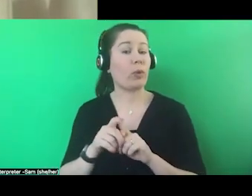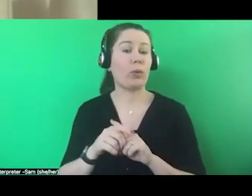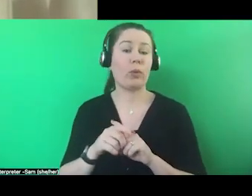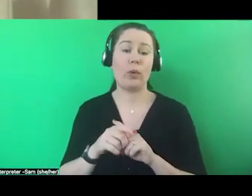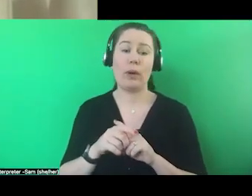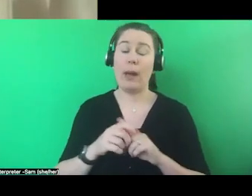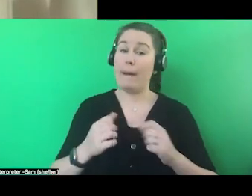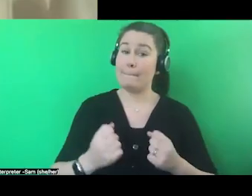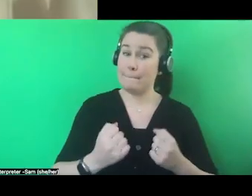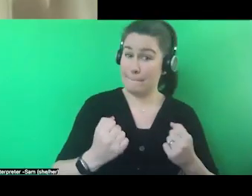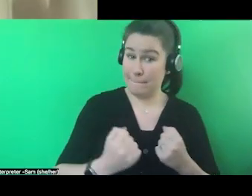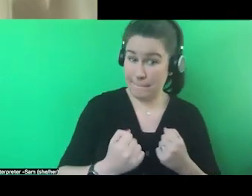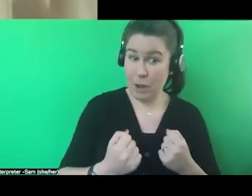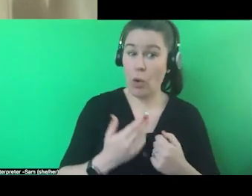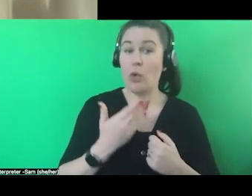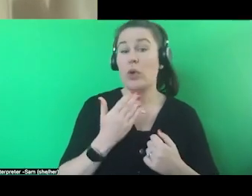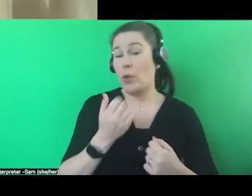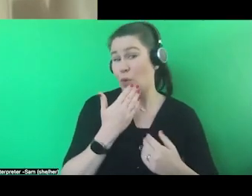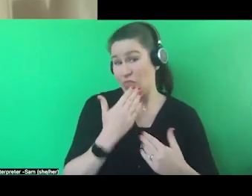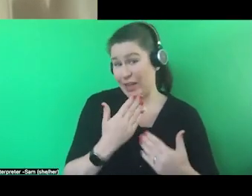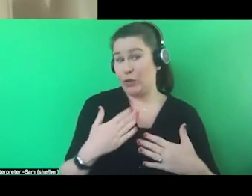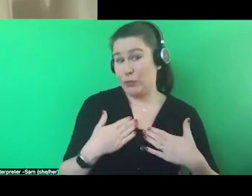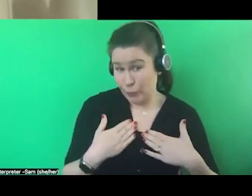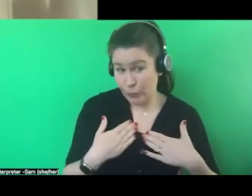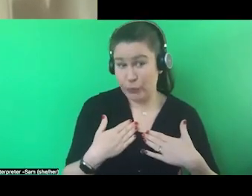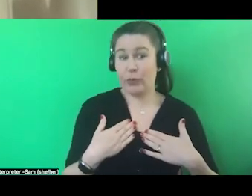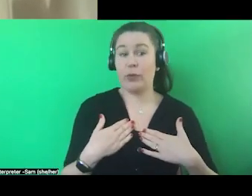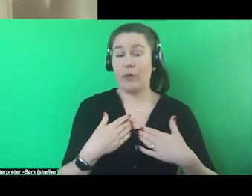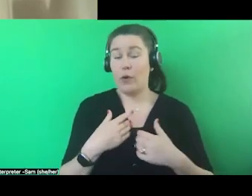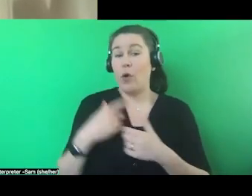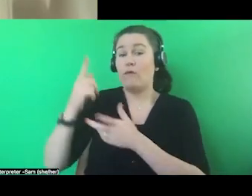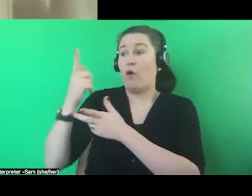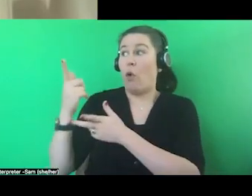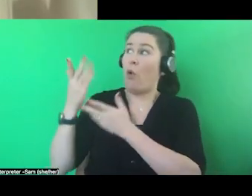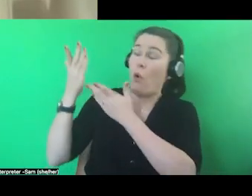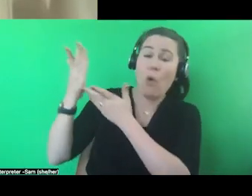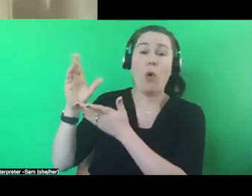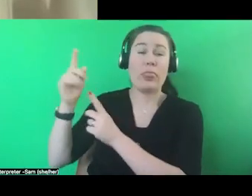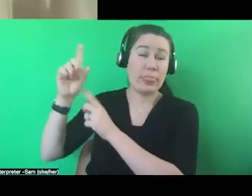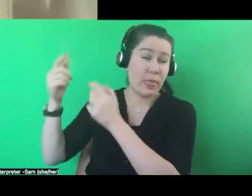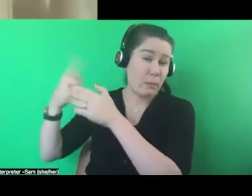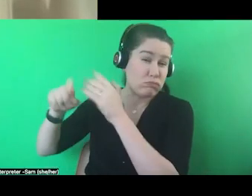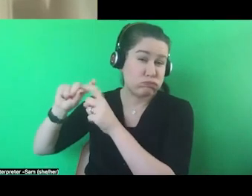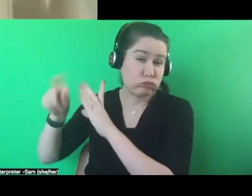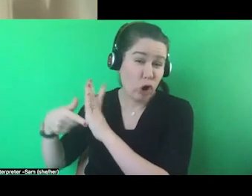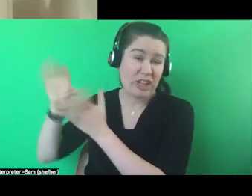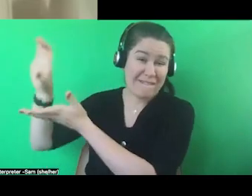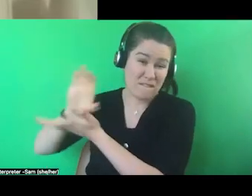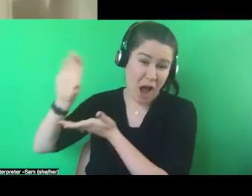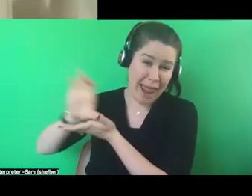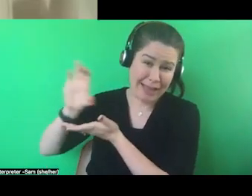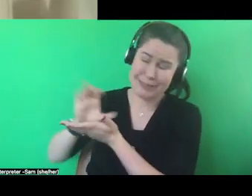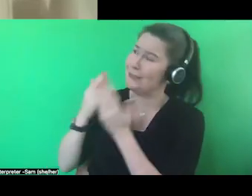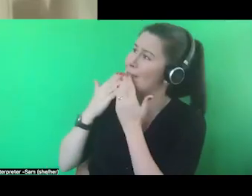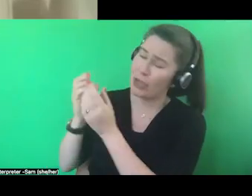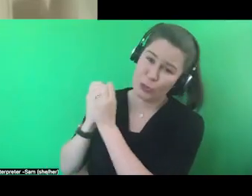thank myself for the institutions that have financed the project and supported the project. Thank you for making